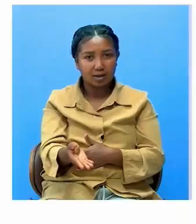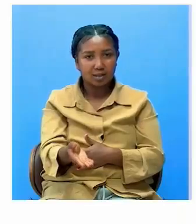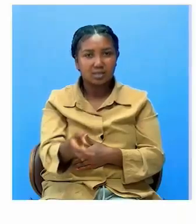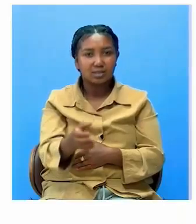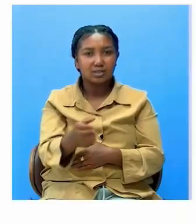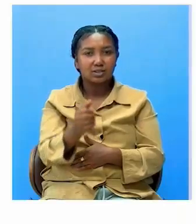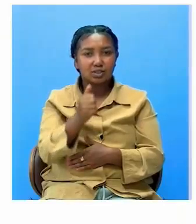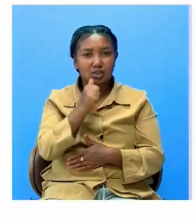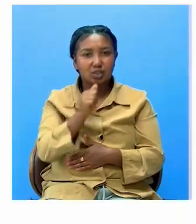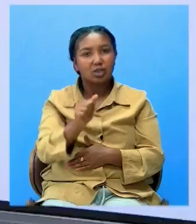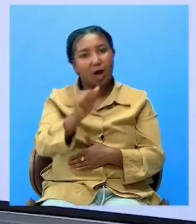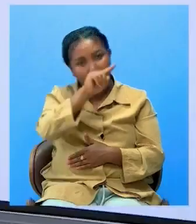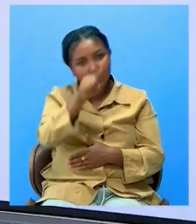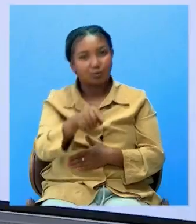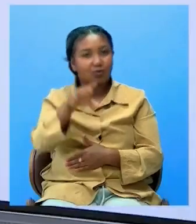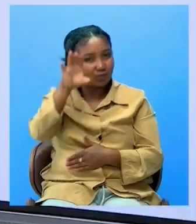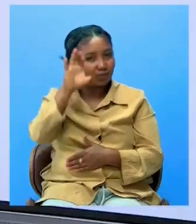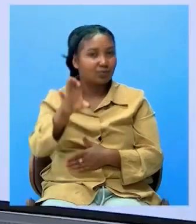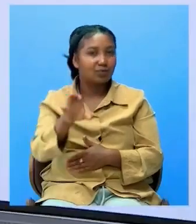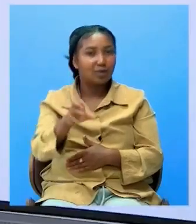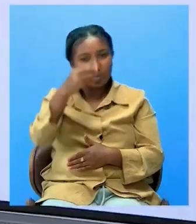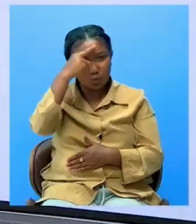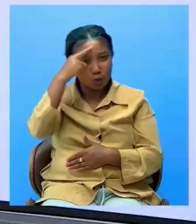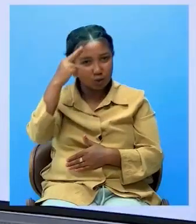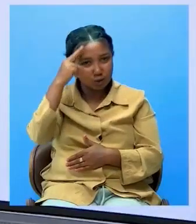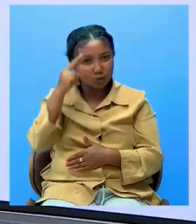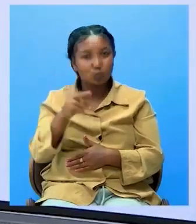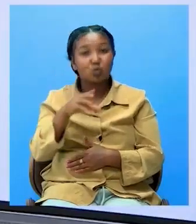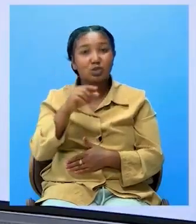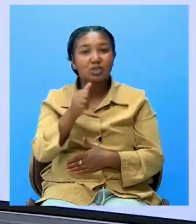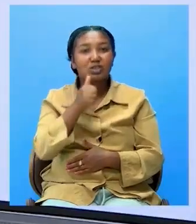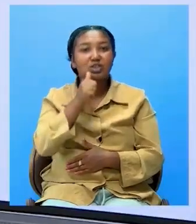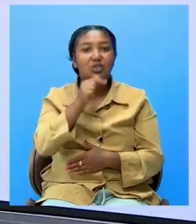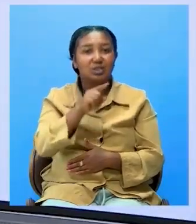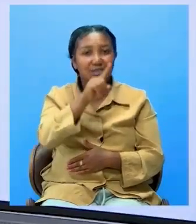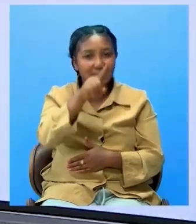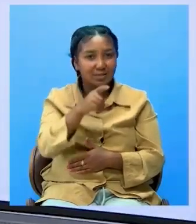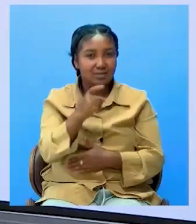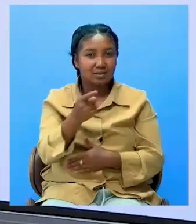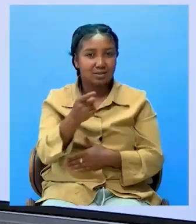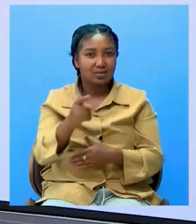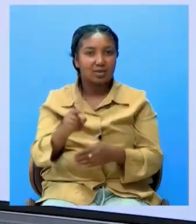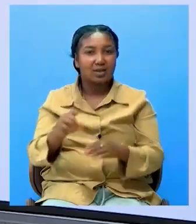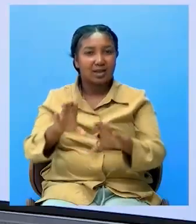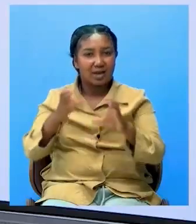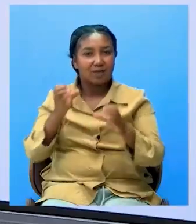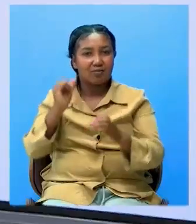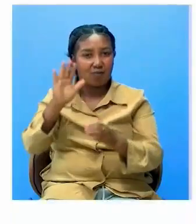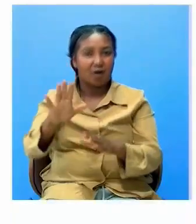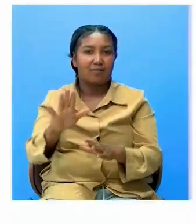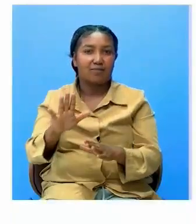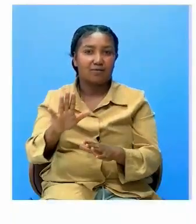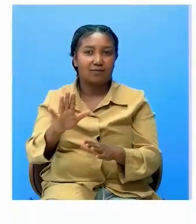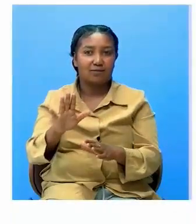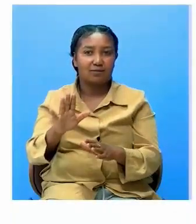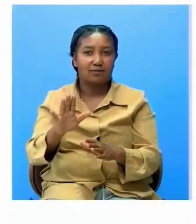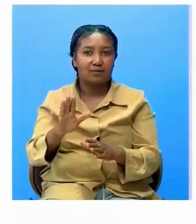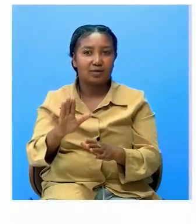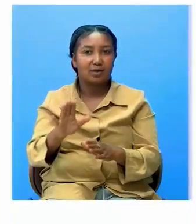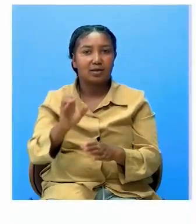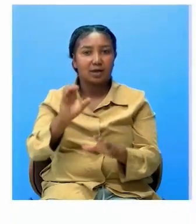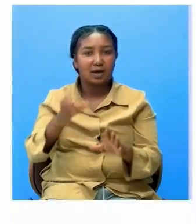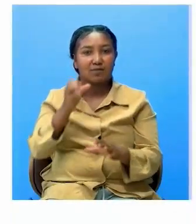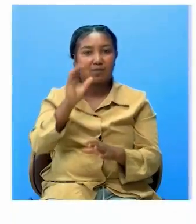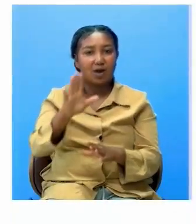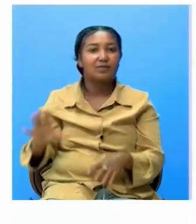should be apostrophe. Because we have to say, she is grade 5. Here is 5. Grade